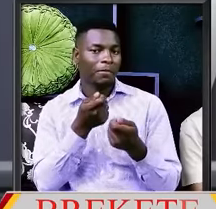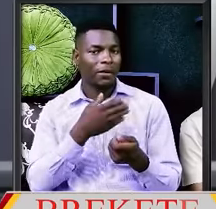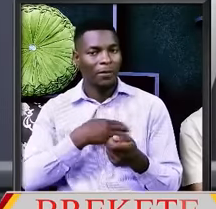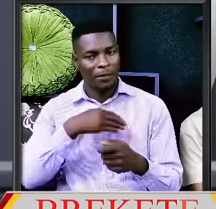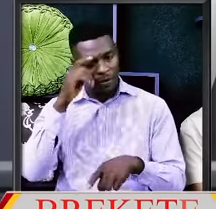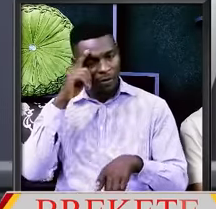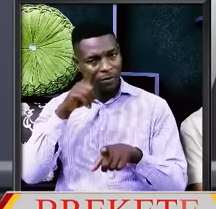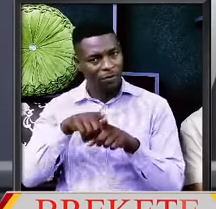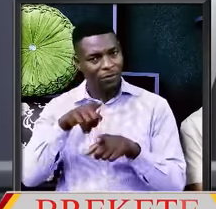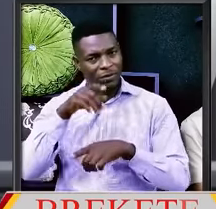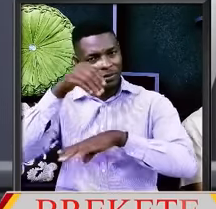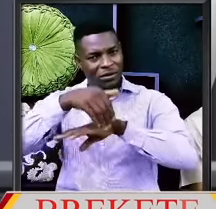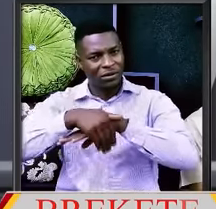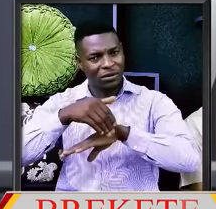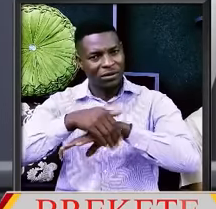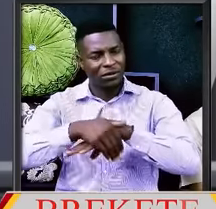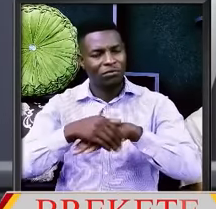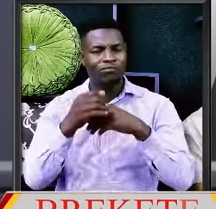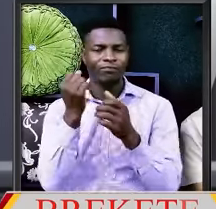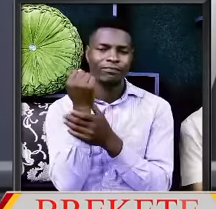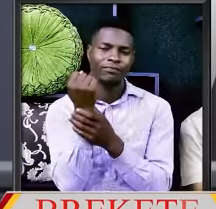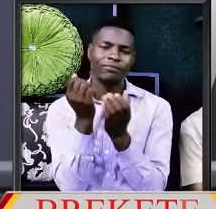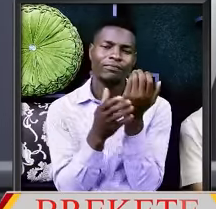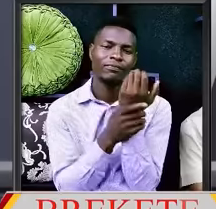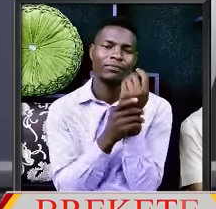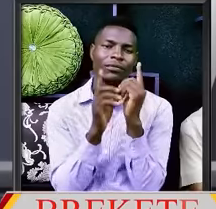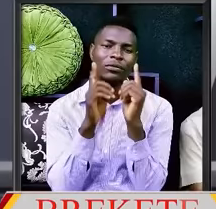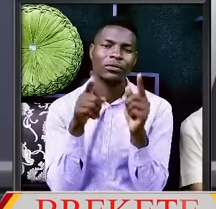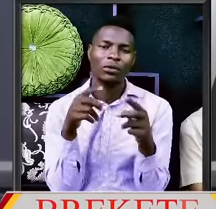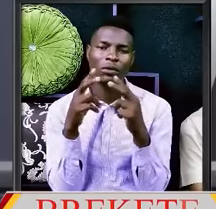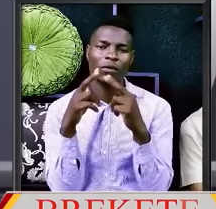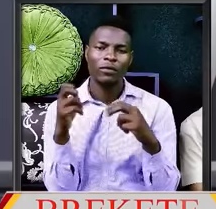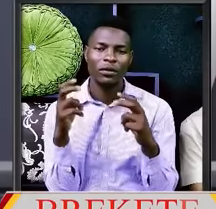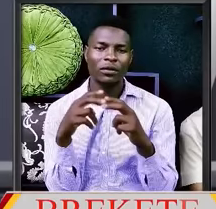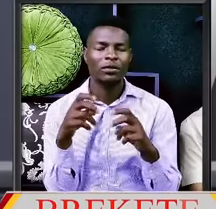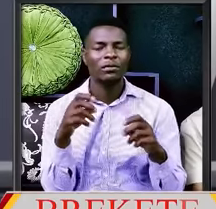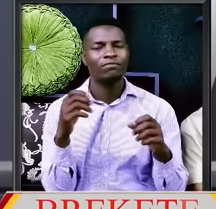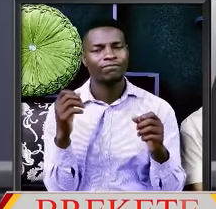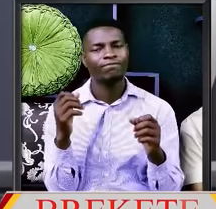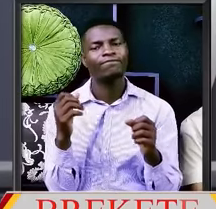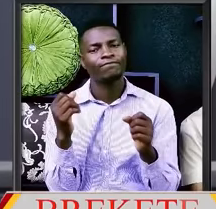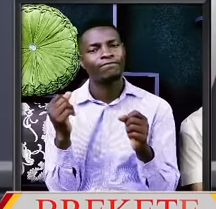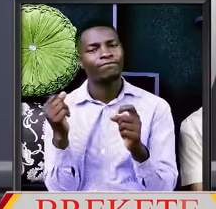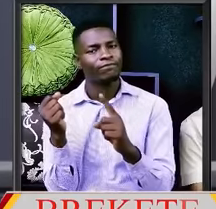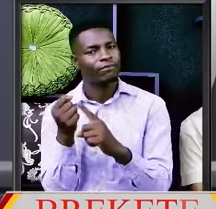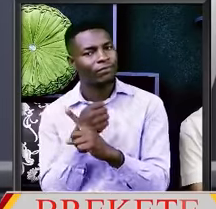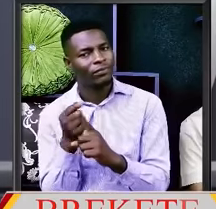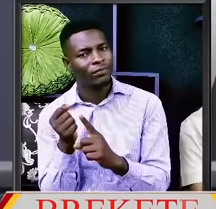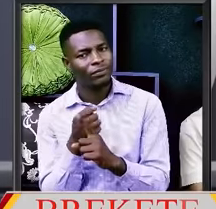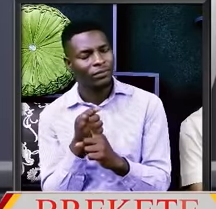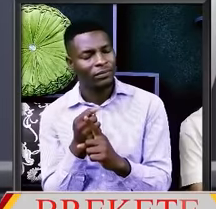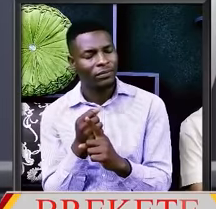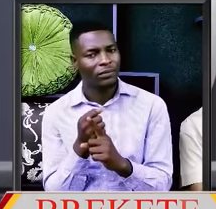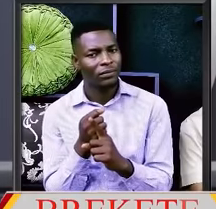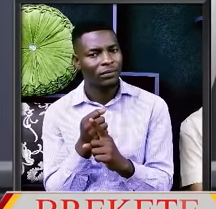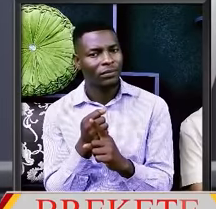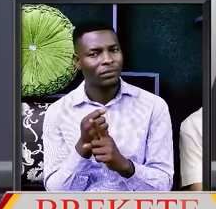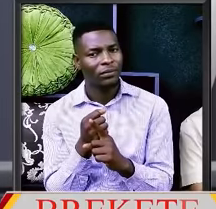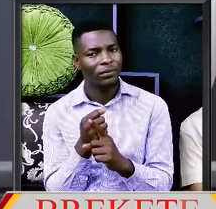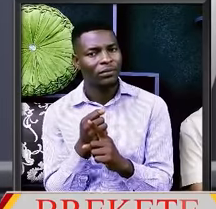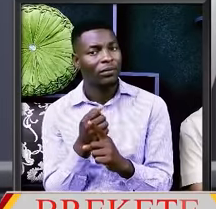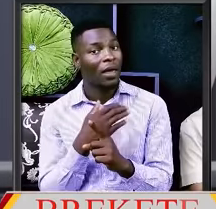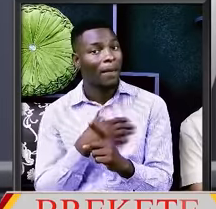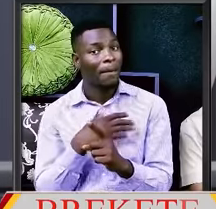9, come village, put him for handcuff, come village, come do caricature of him. Now my mother can't see that, come